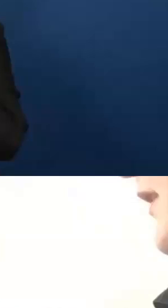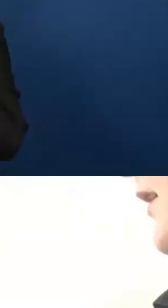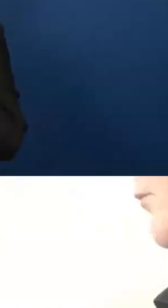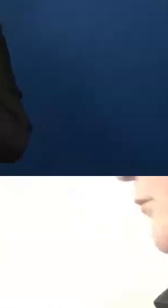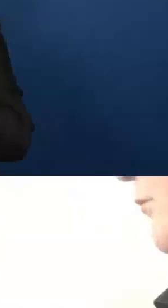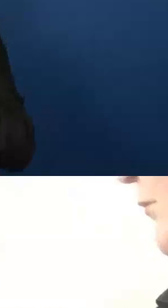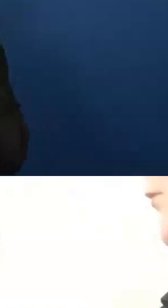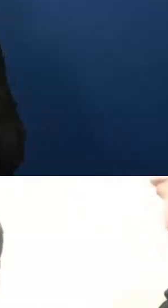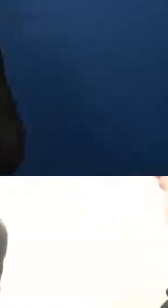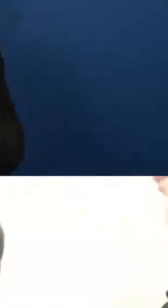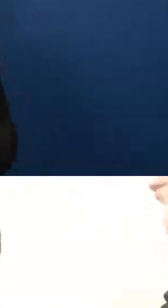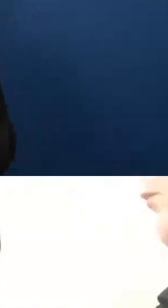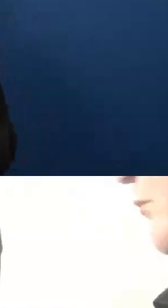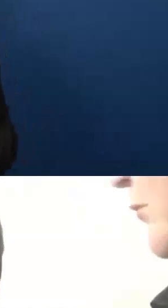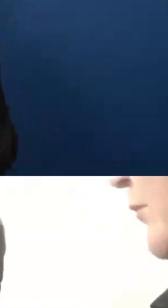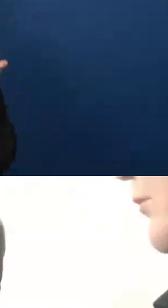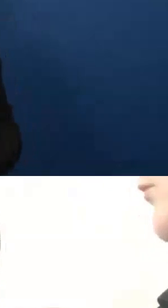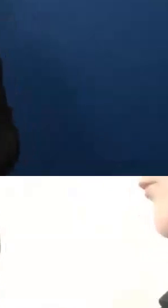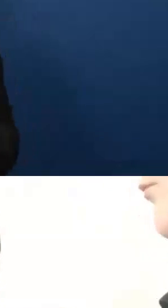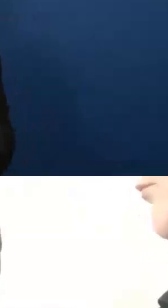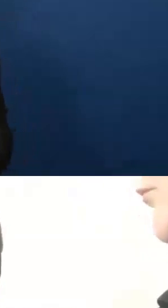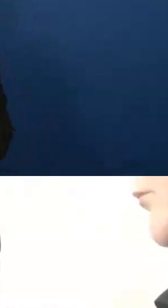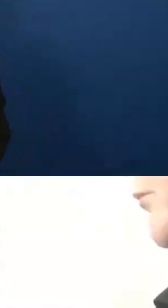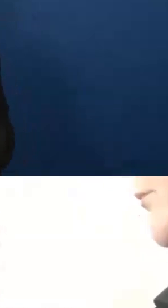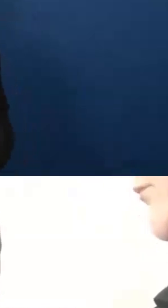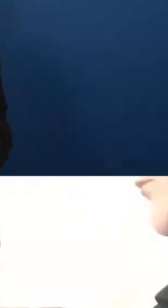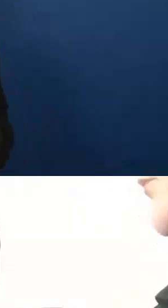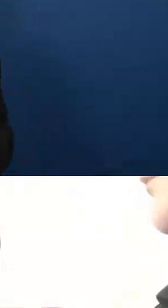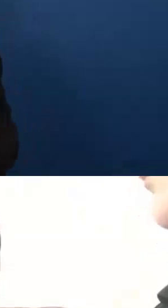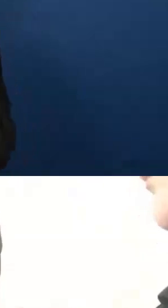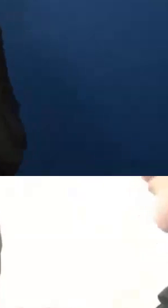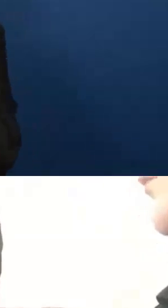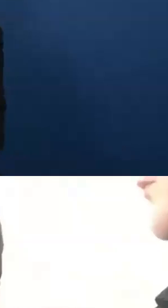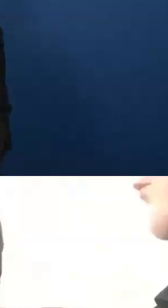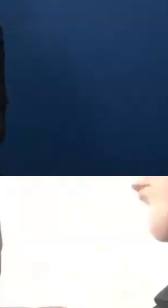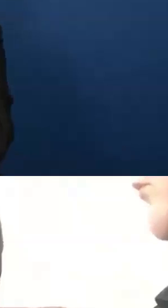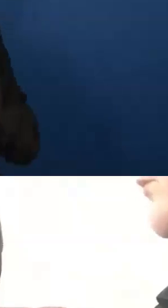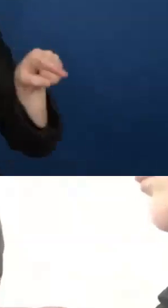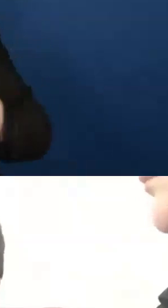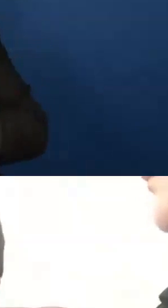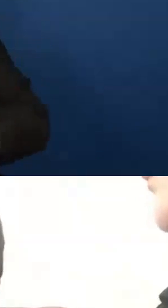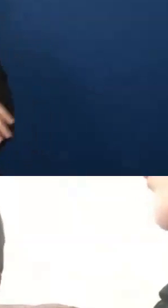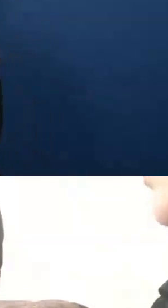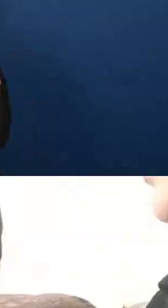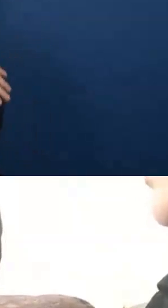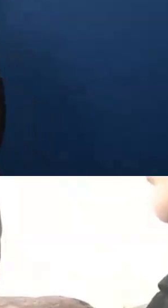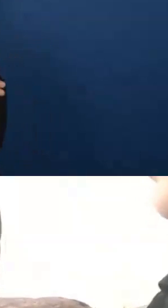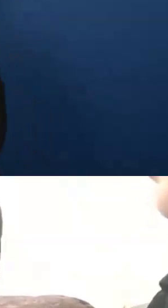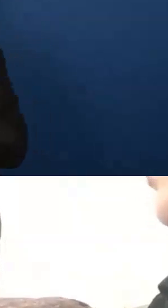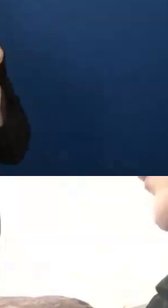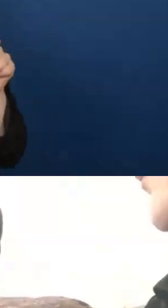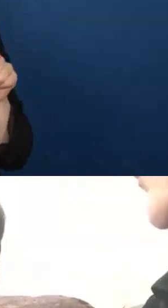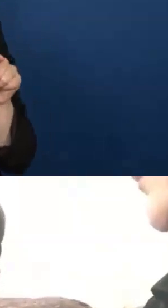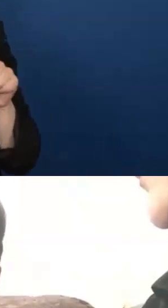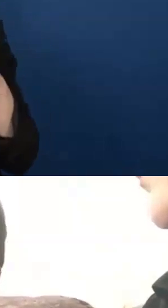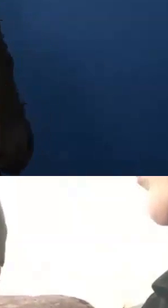interpreters, PAs, a wide range of family members and so on. So it depends on how much they understand and how much